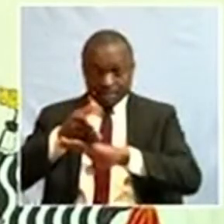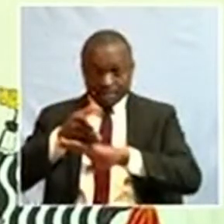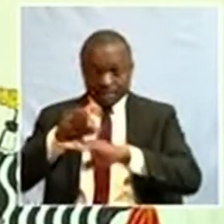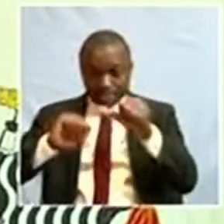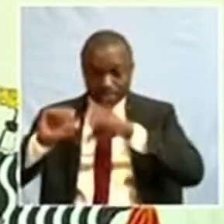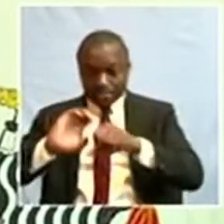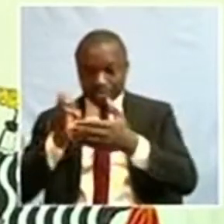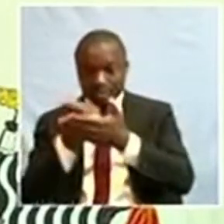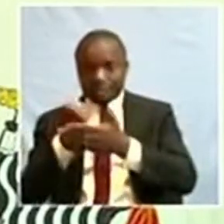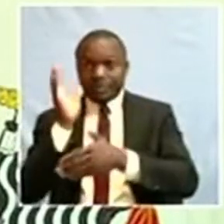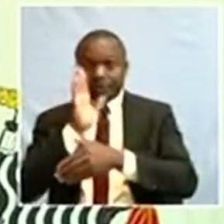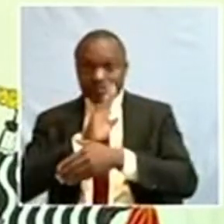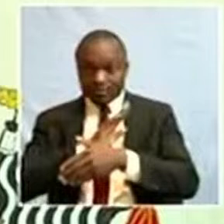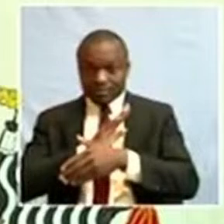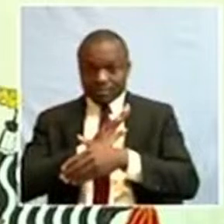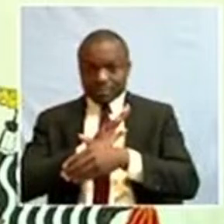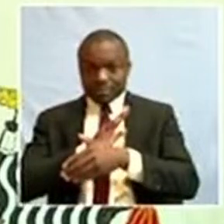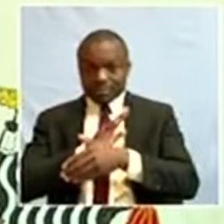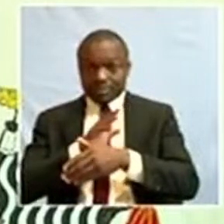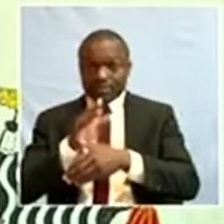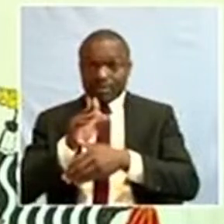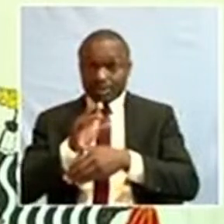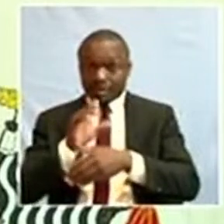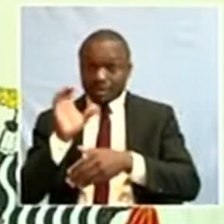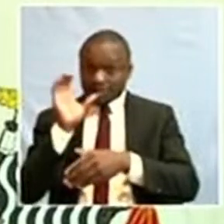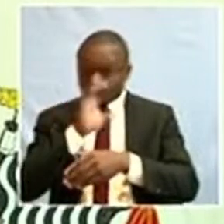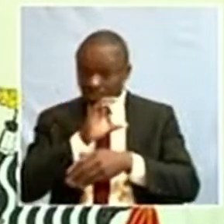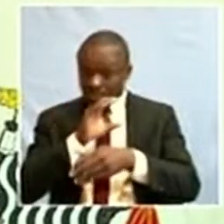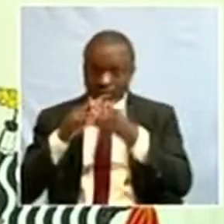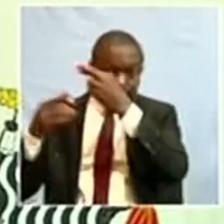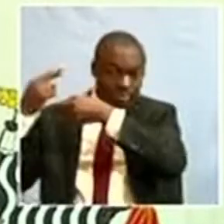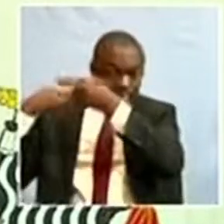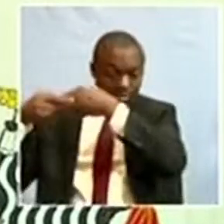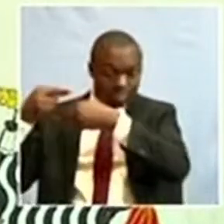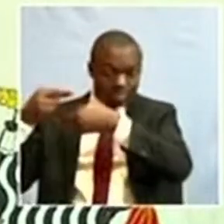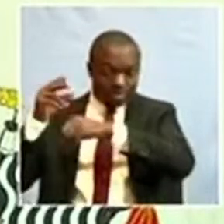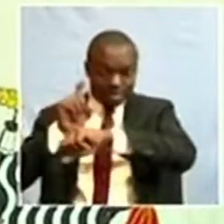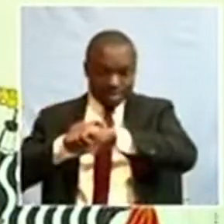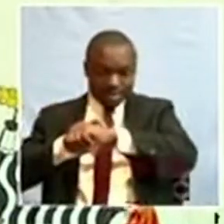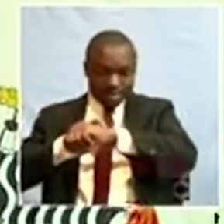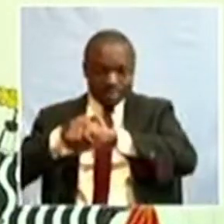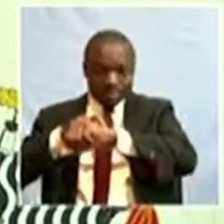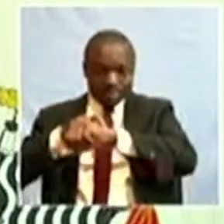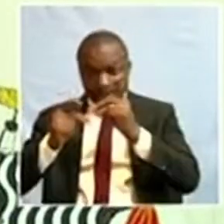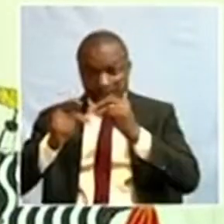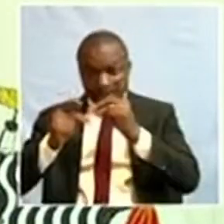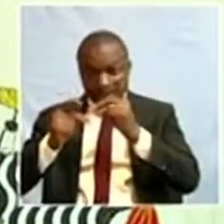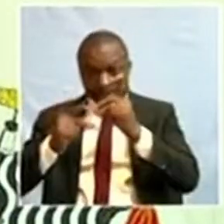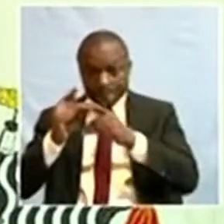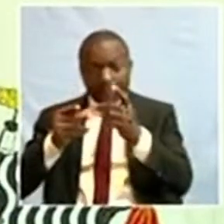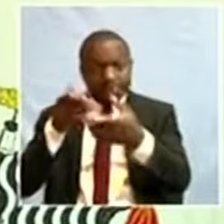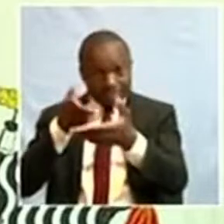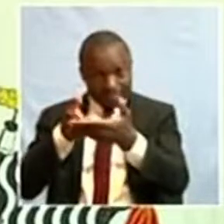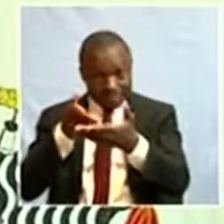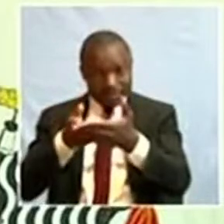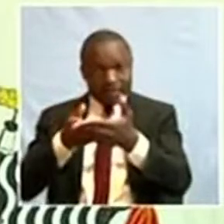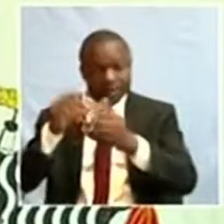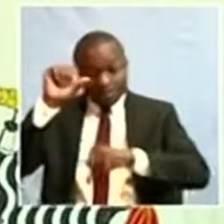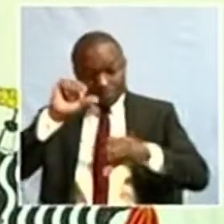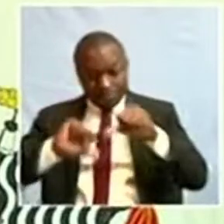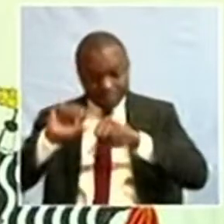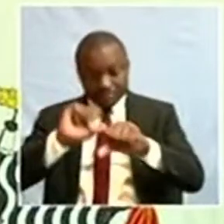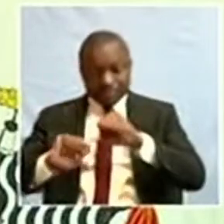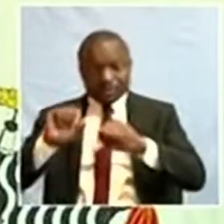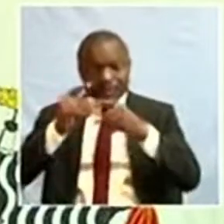concluded. The HOD reviews are conducted during the audit process. This means that as the audit is